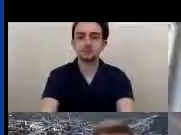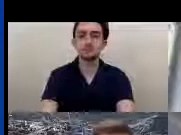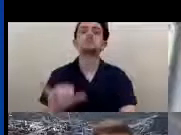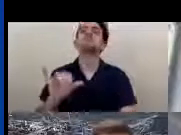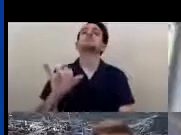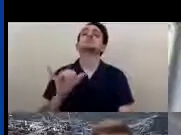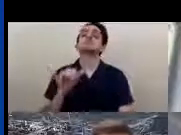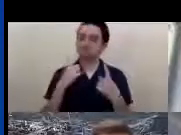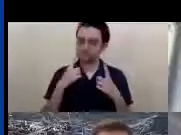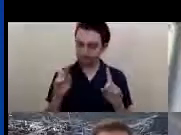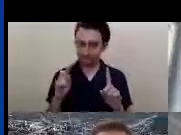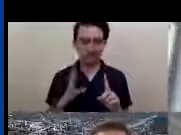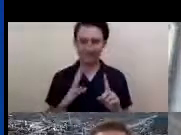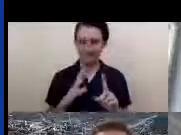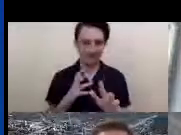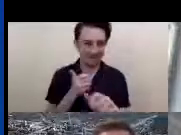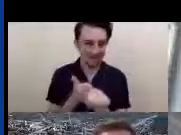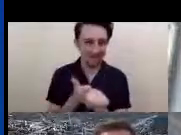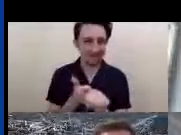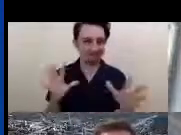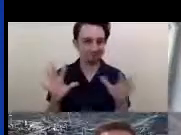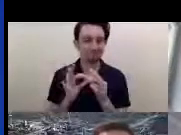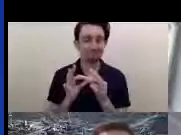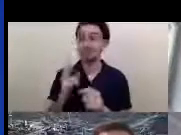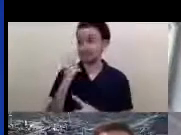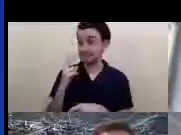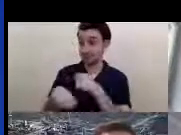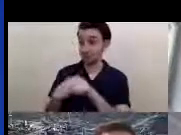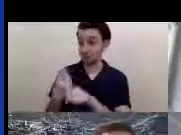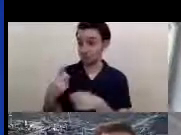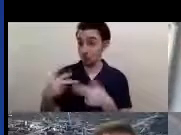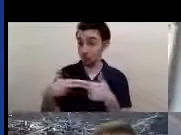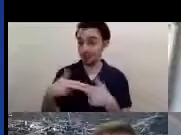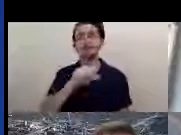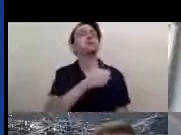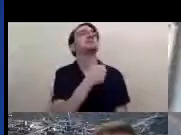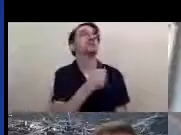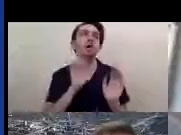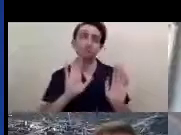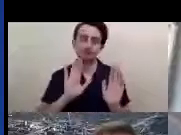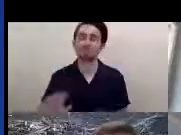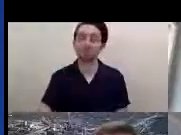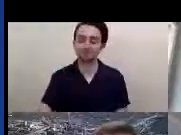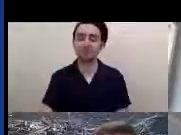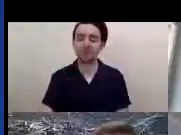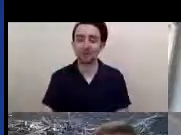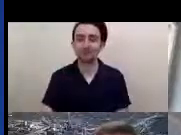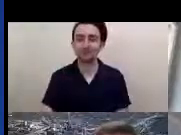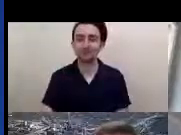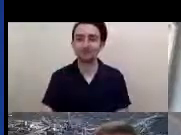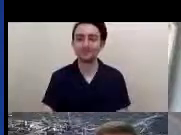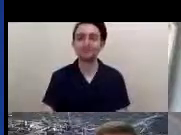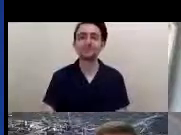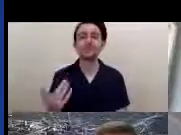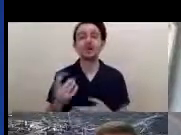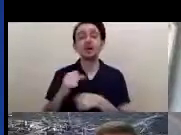year one slide? I apologize. We're good? Awesome. Cool. So for year one, the second, I think an exciting